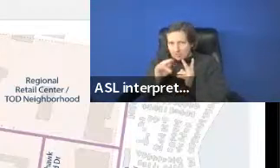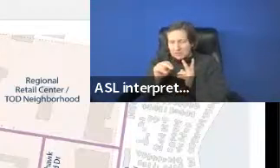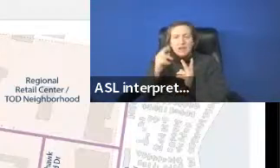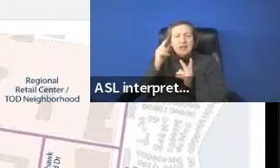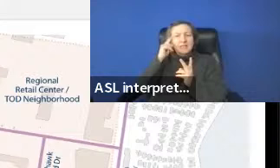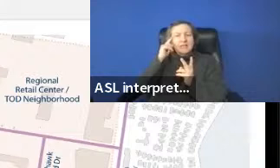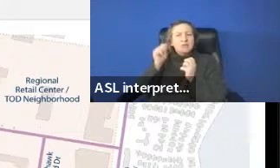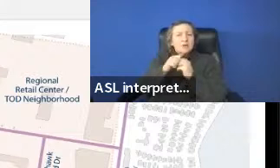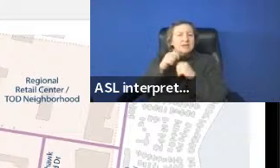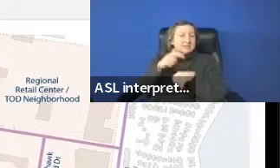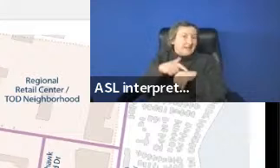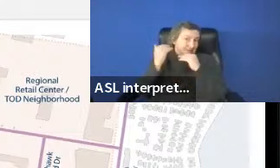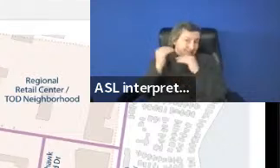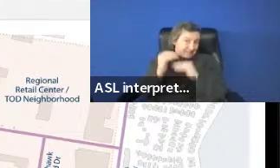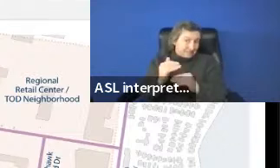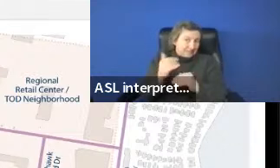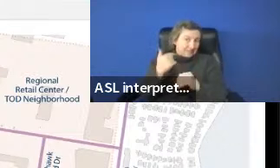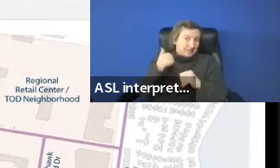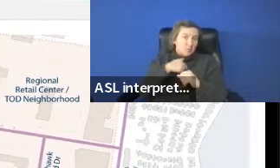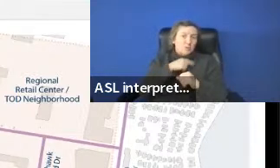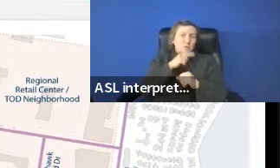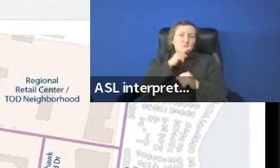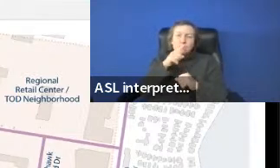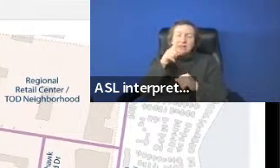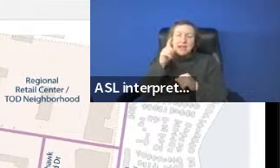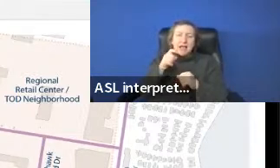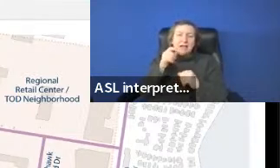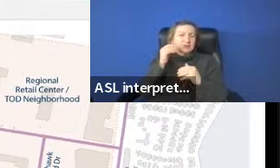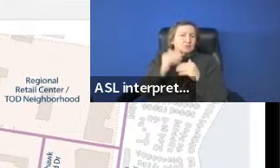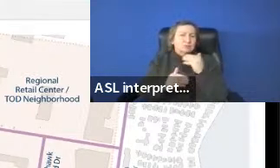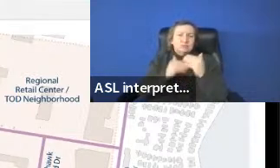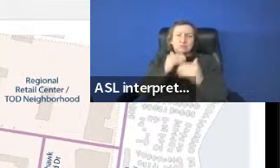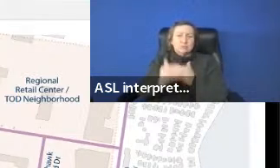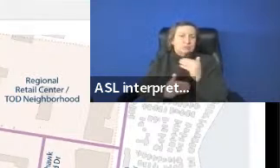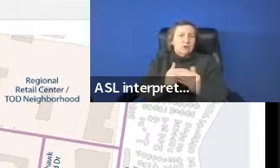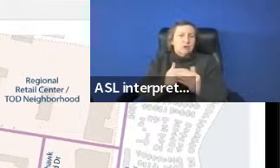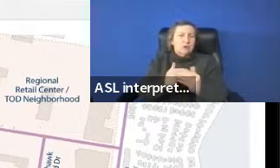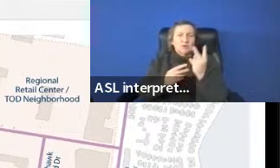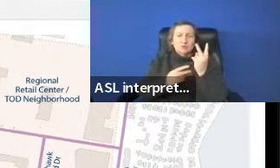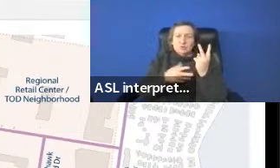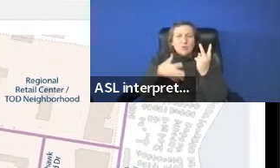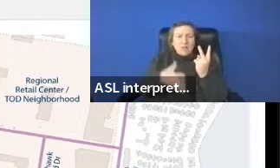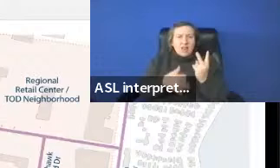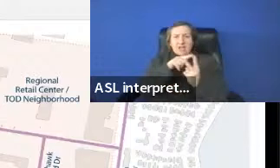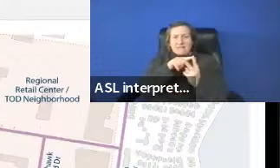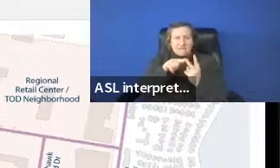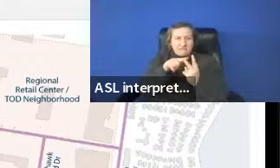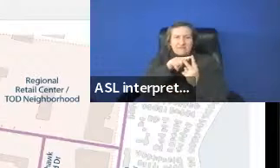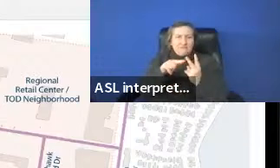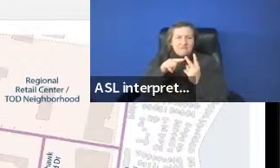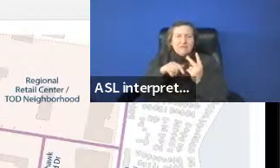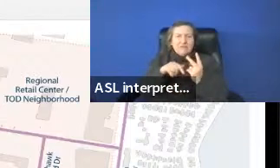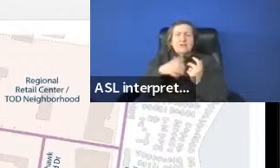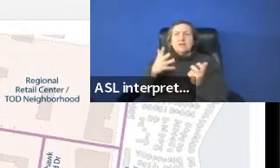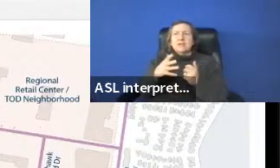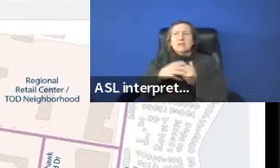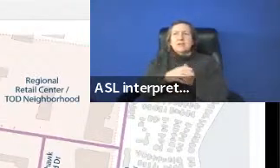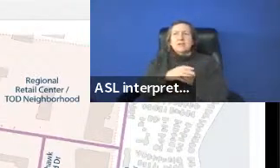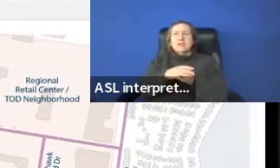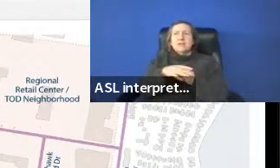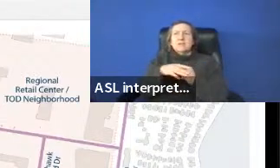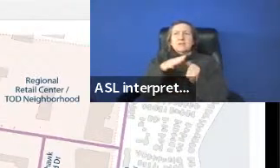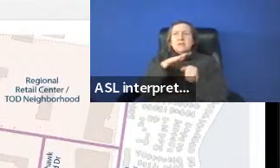time constraints, we really have to buzz through the 2 remaining columns, which are